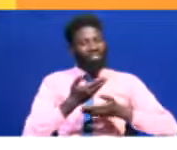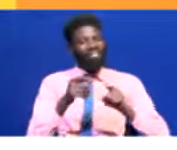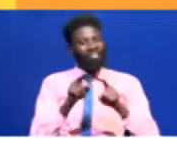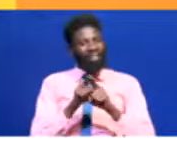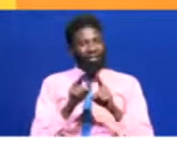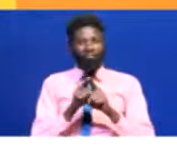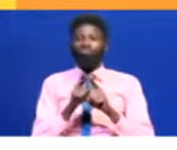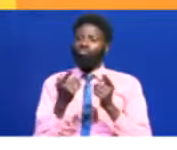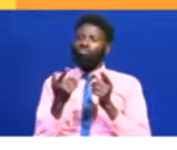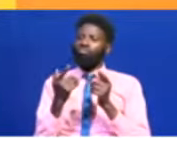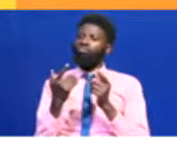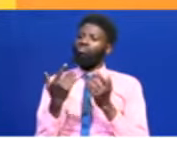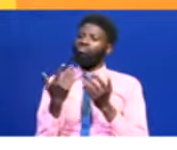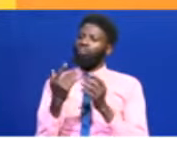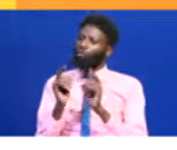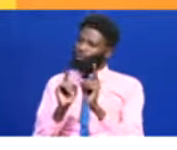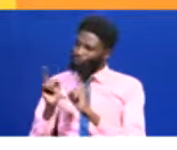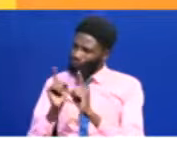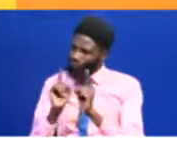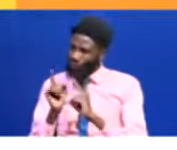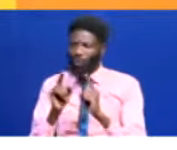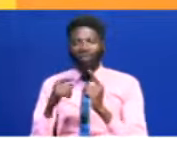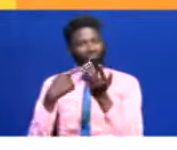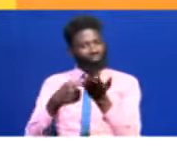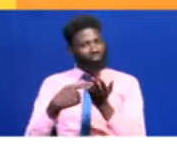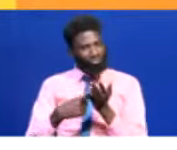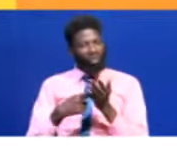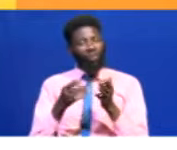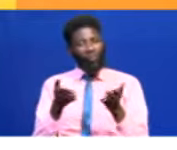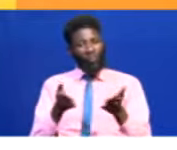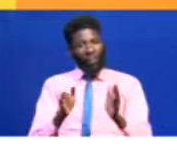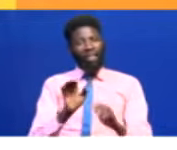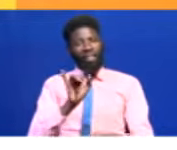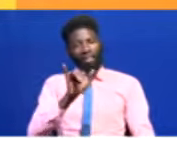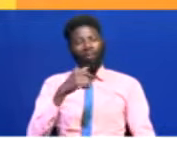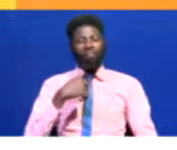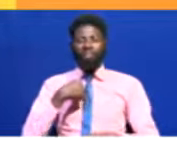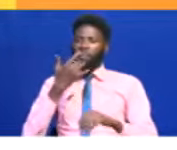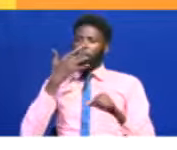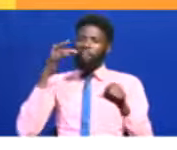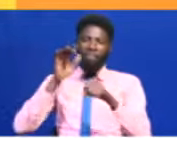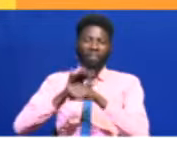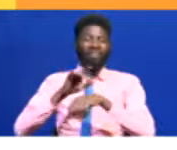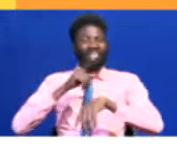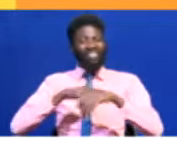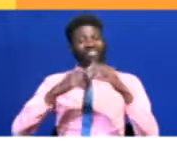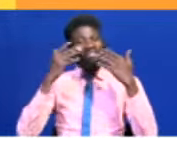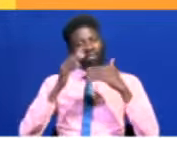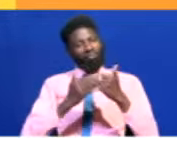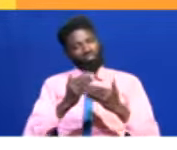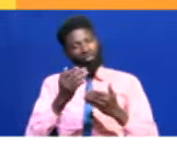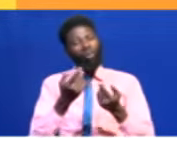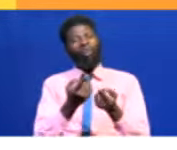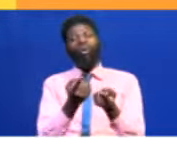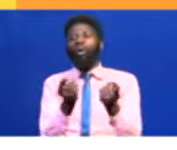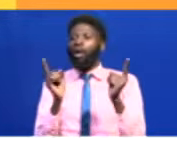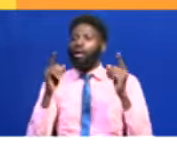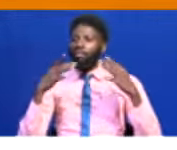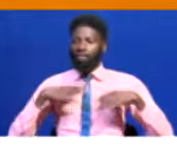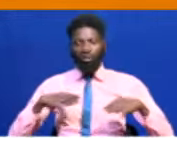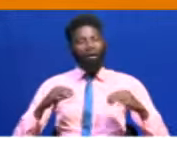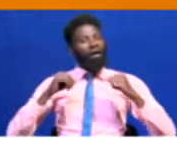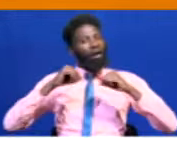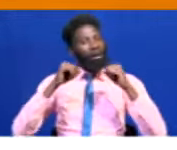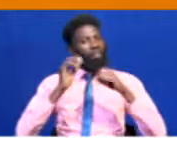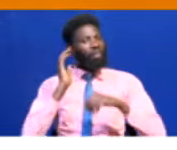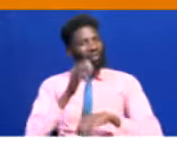talking together. And that way, I can assure you, by the end of it all, our people will be happy. Looking at